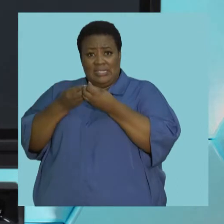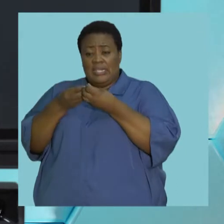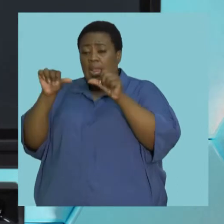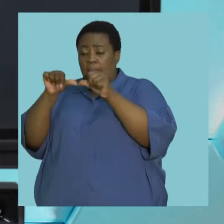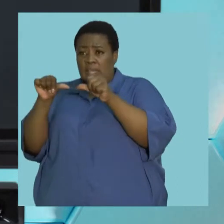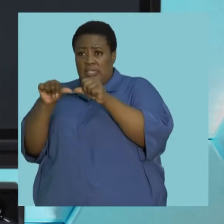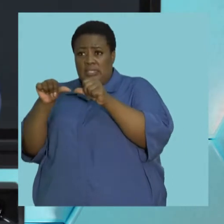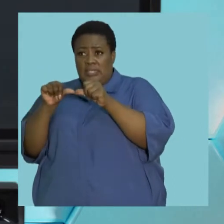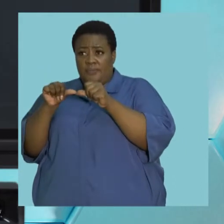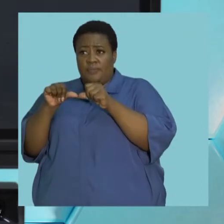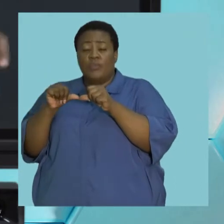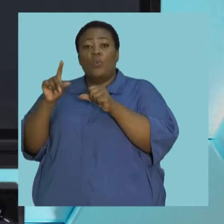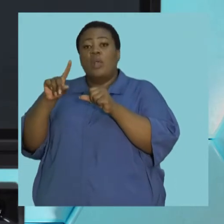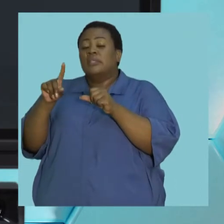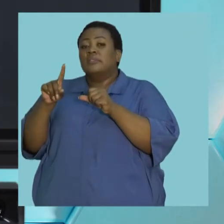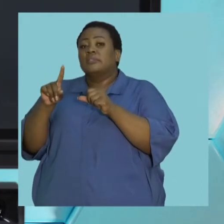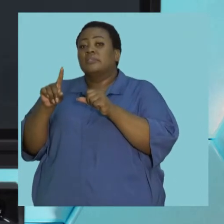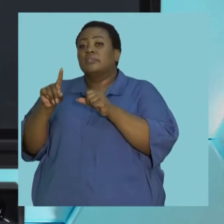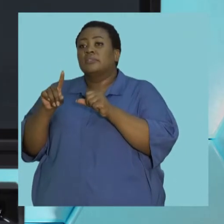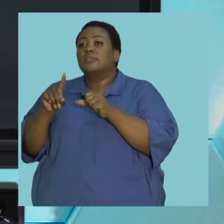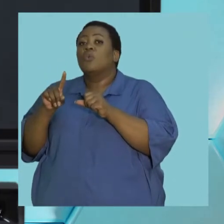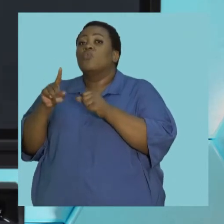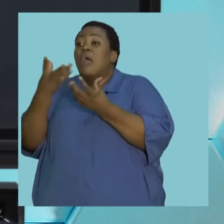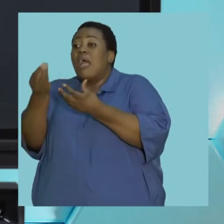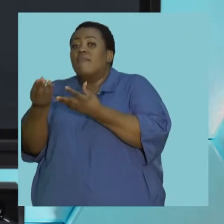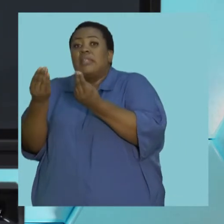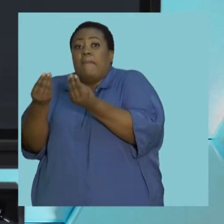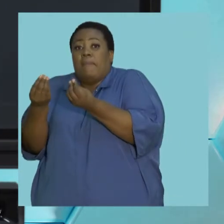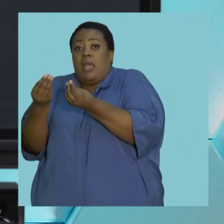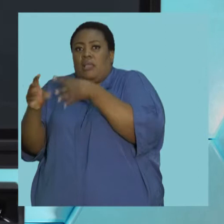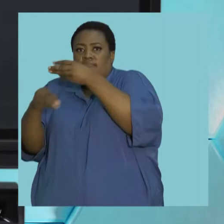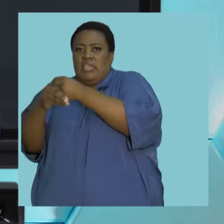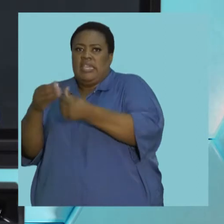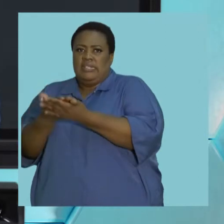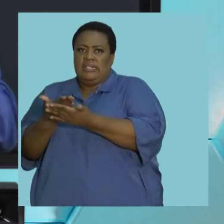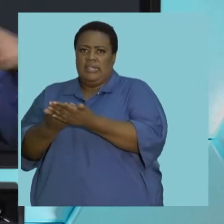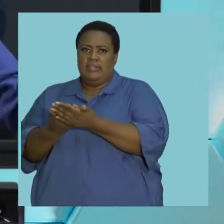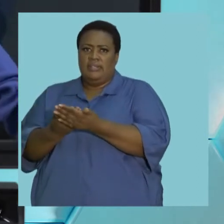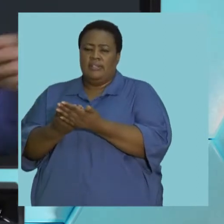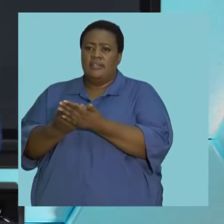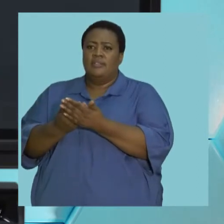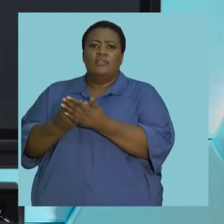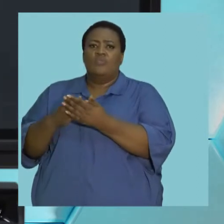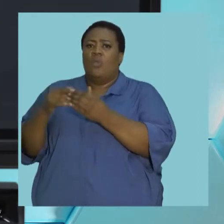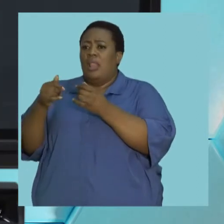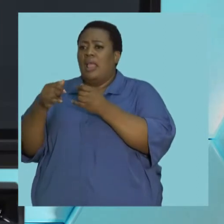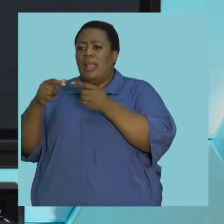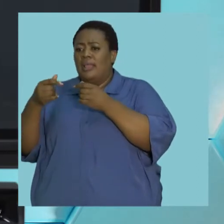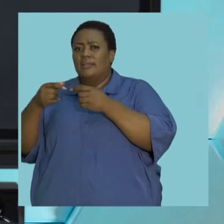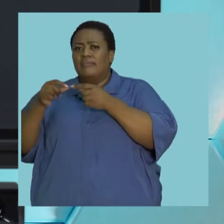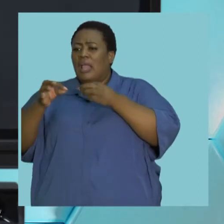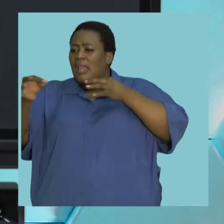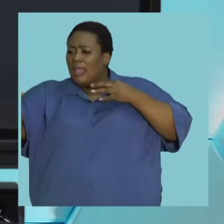measured are quantifiable, meaning we can put a number to that. So that the length, the